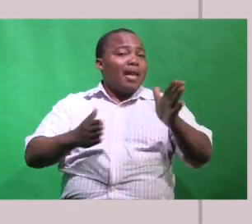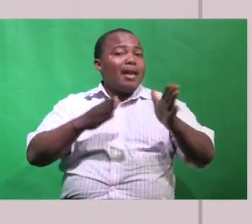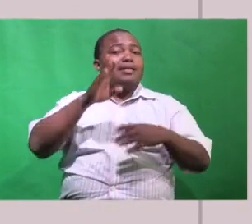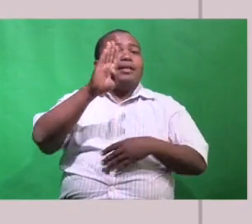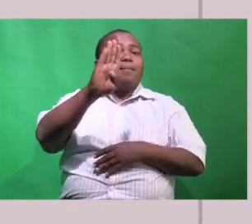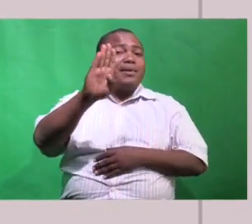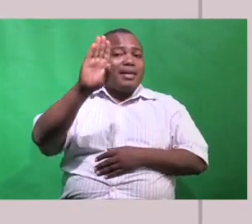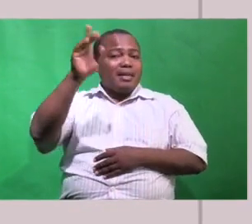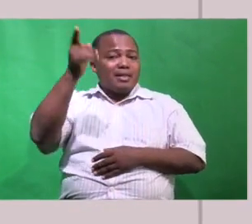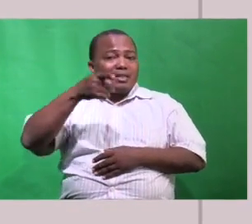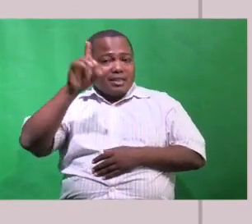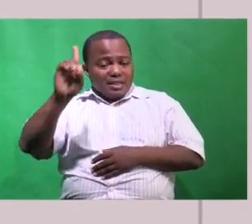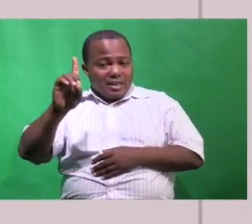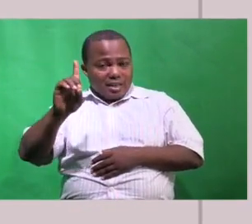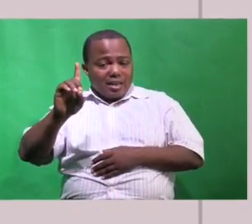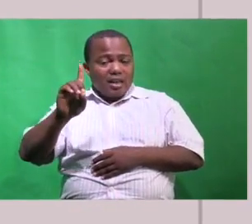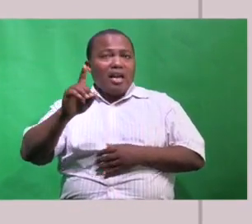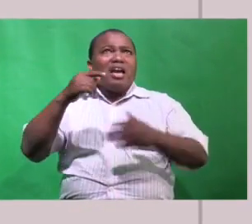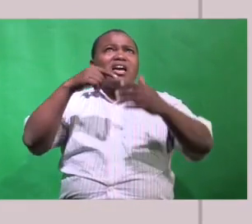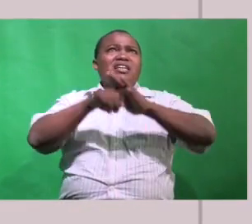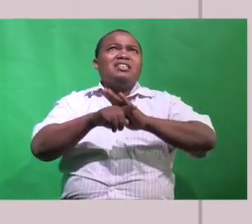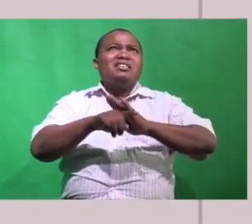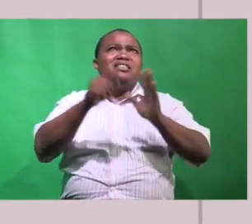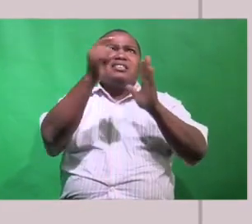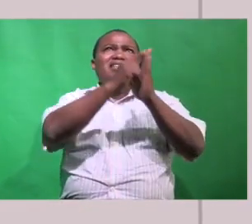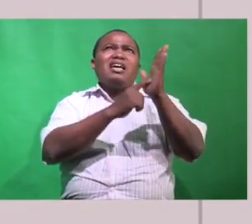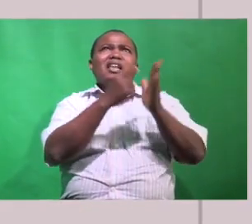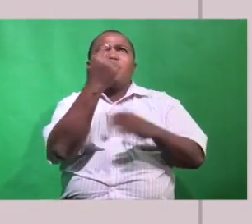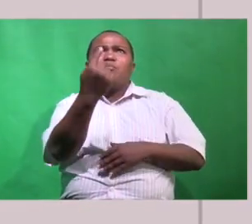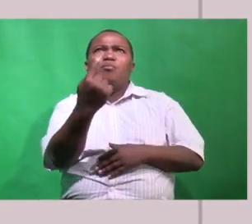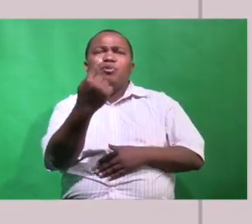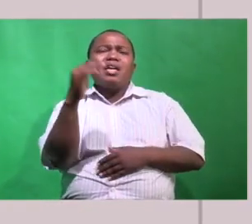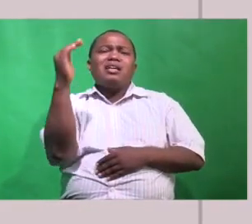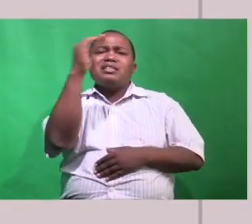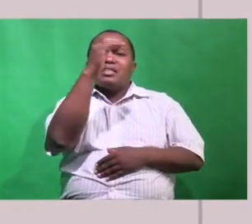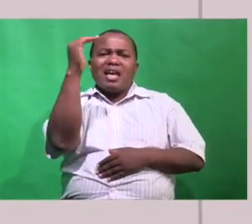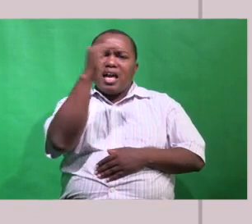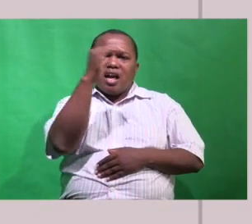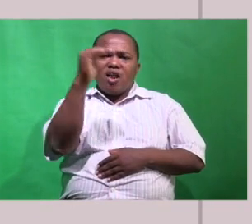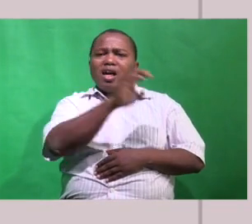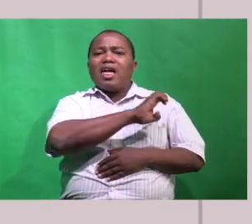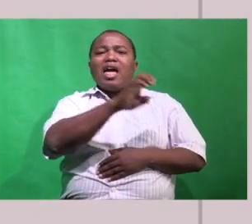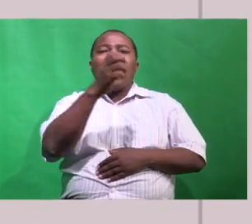prepaid BD on 1st January